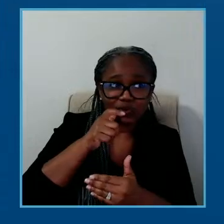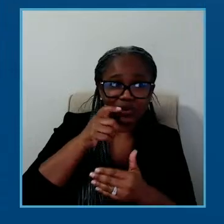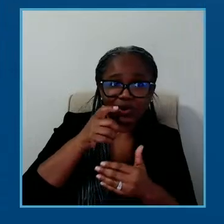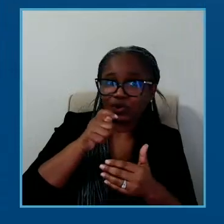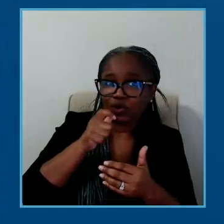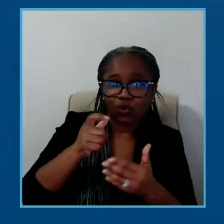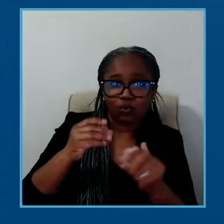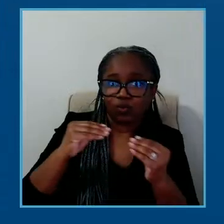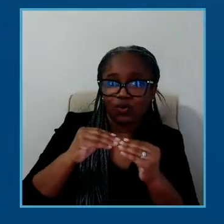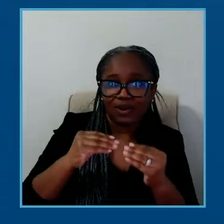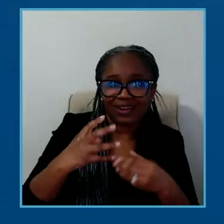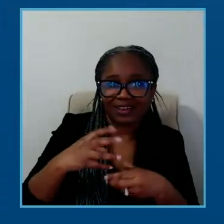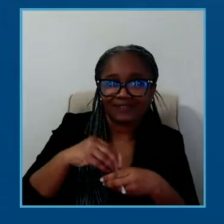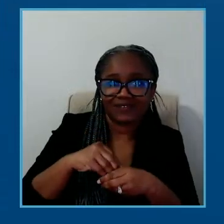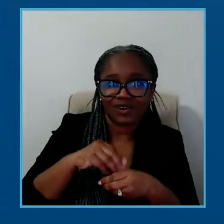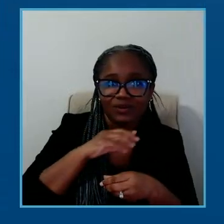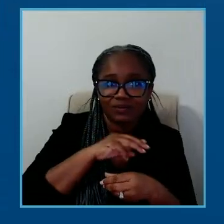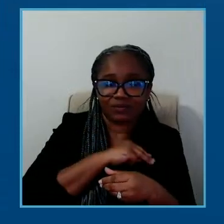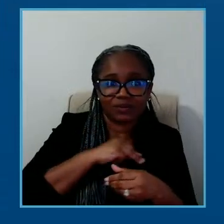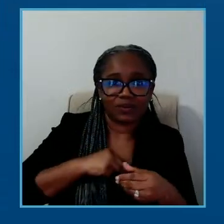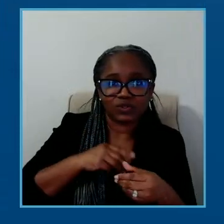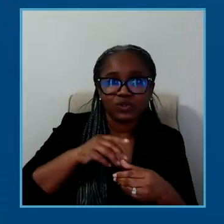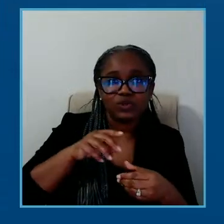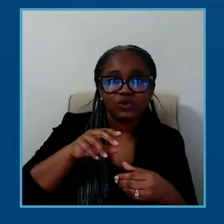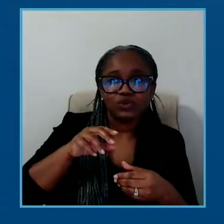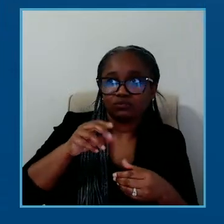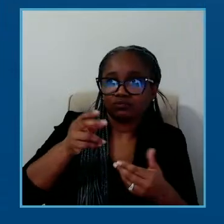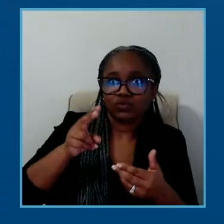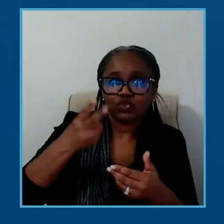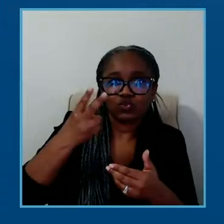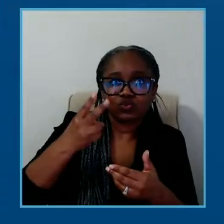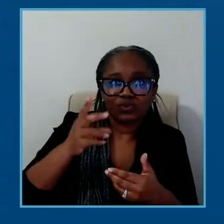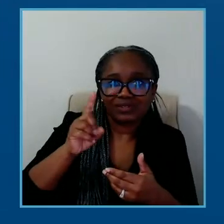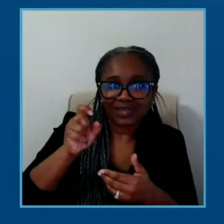who voted in good faith back in February.